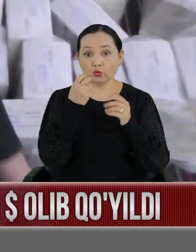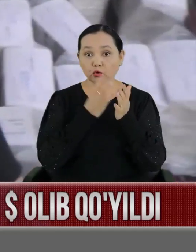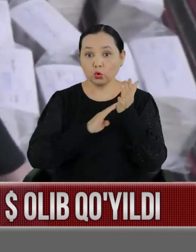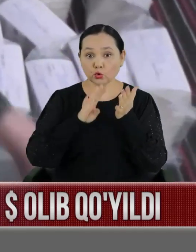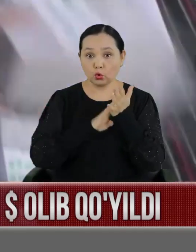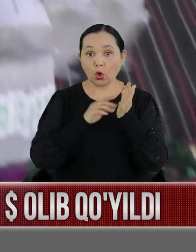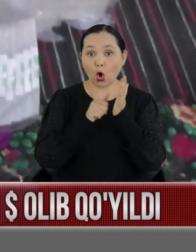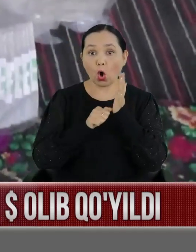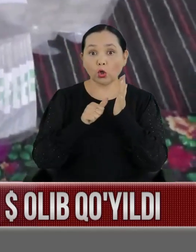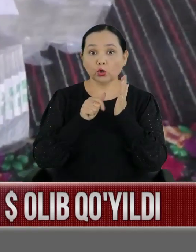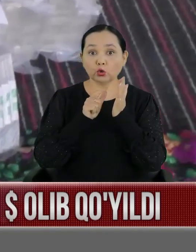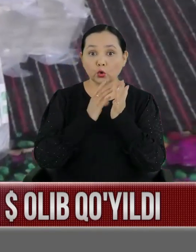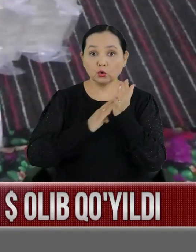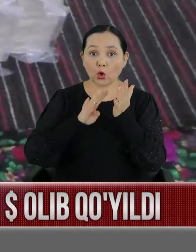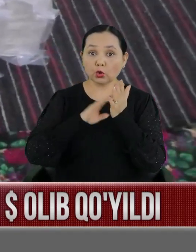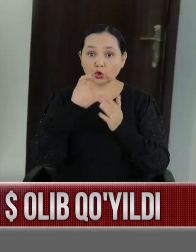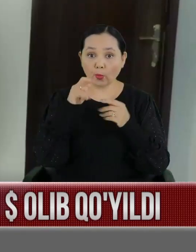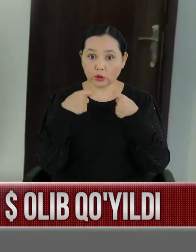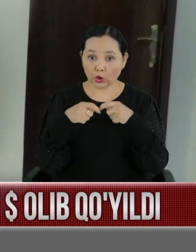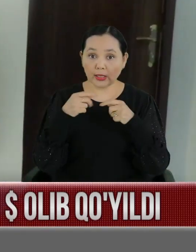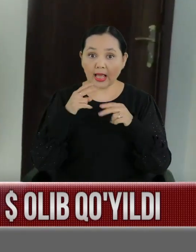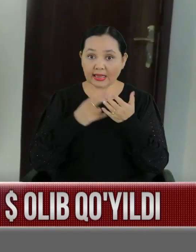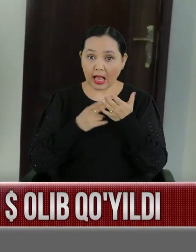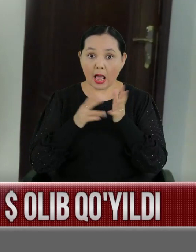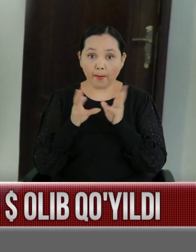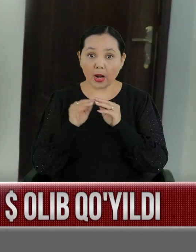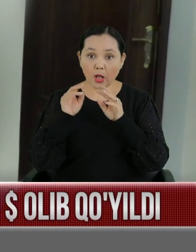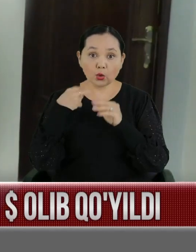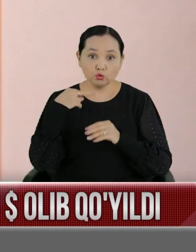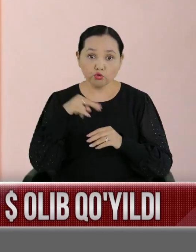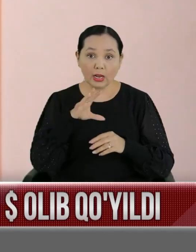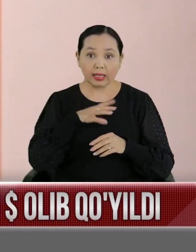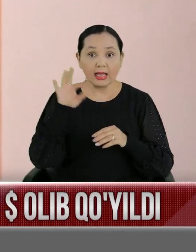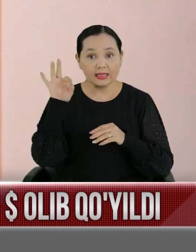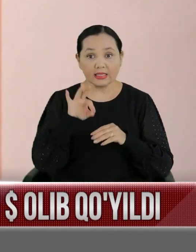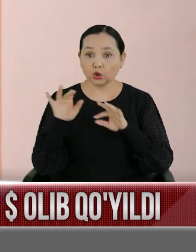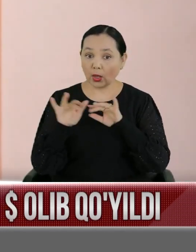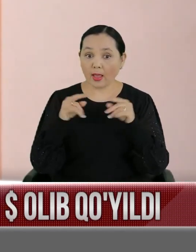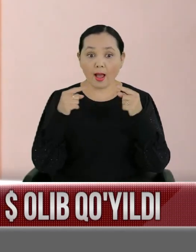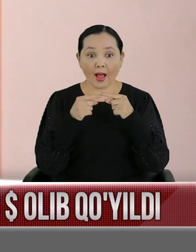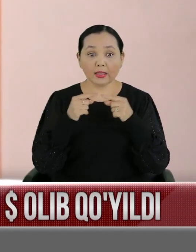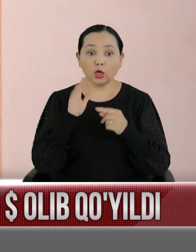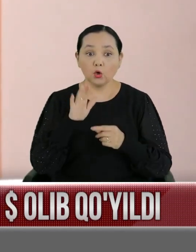million 696 ming so'mga sotayotgan vaqtida ashyoviy dalil bilan ushlandi. Tezkor tadbirda aniq